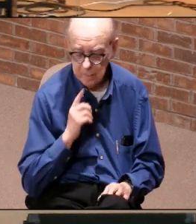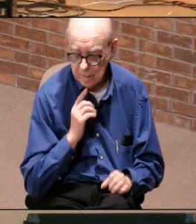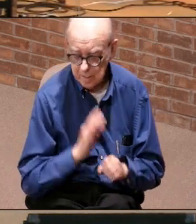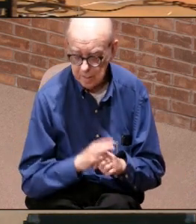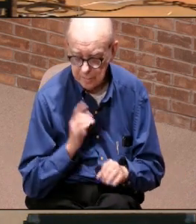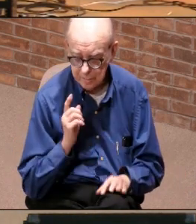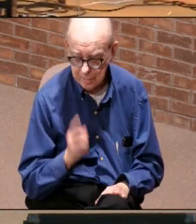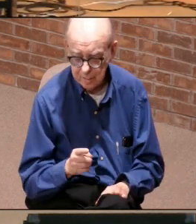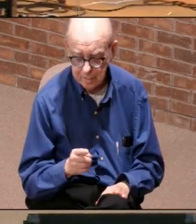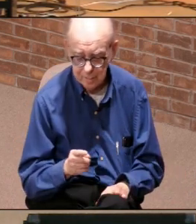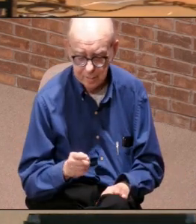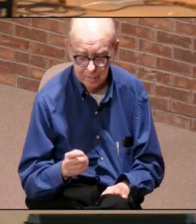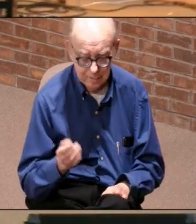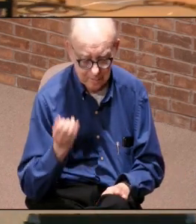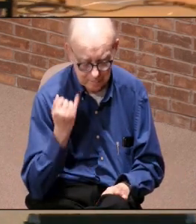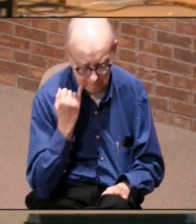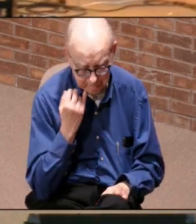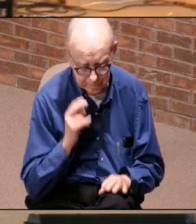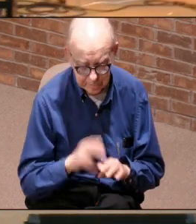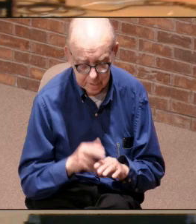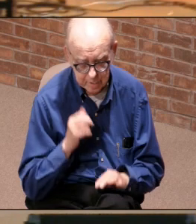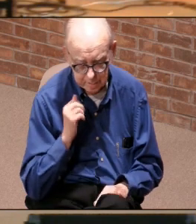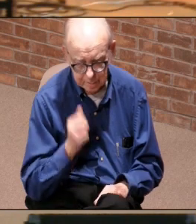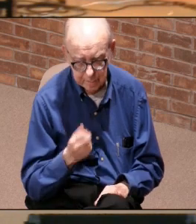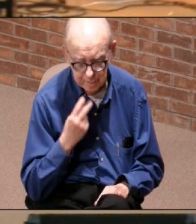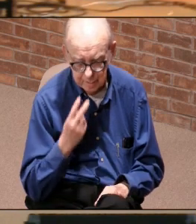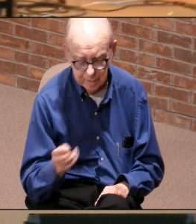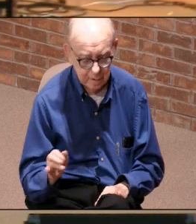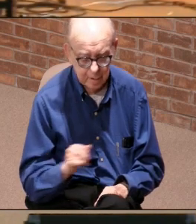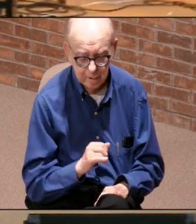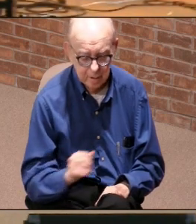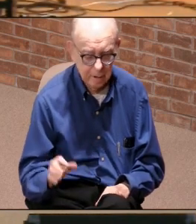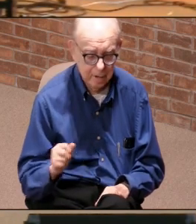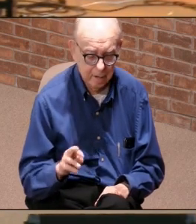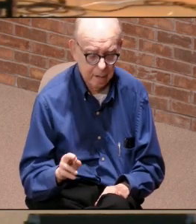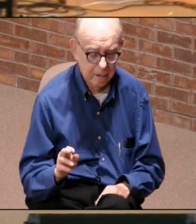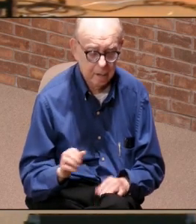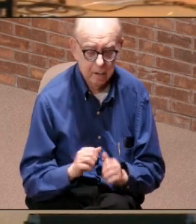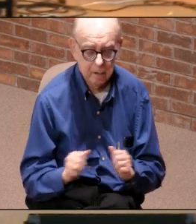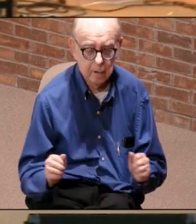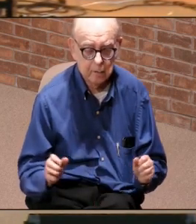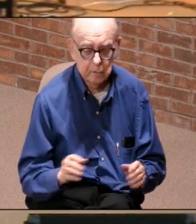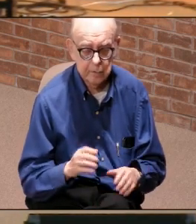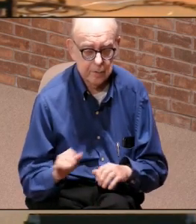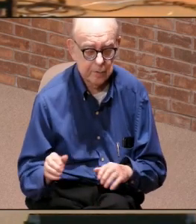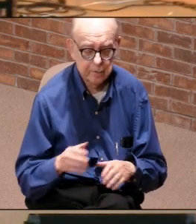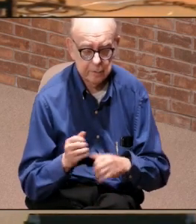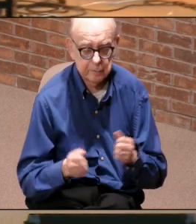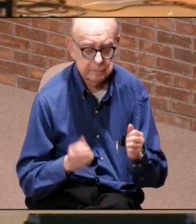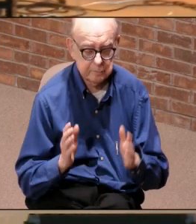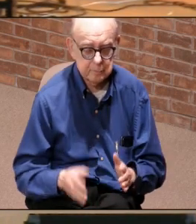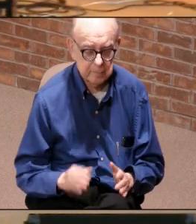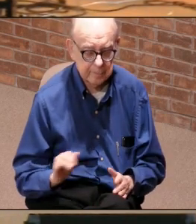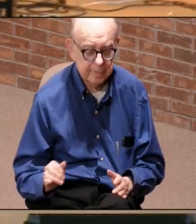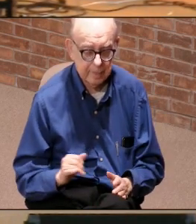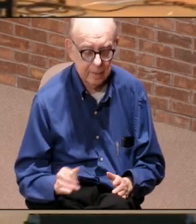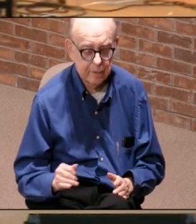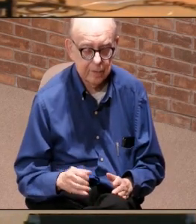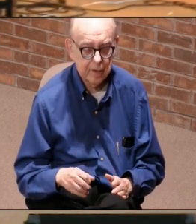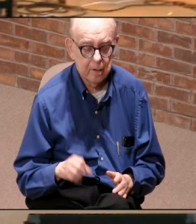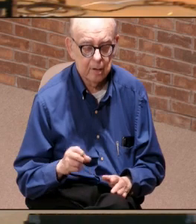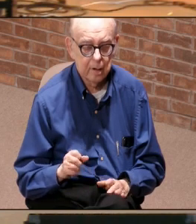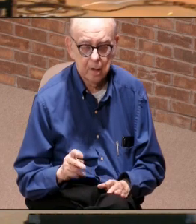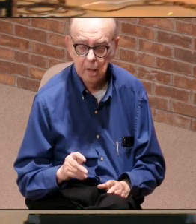guarantee you that if I sit there tomorrow, I'll see the same car with the same driver driving the same speed,